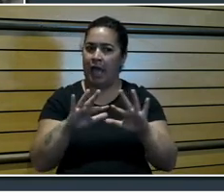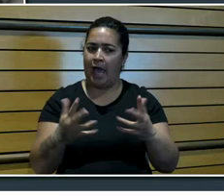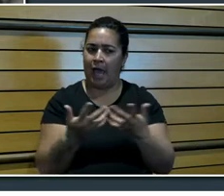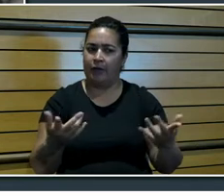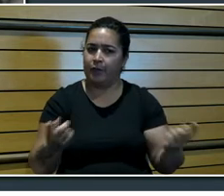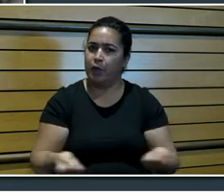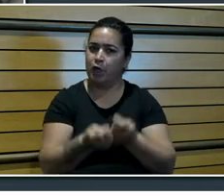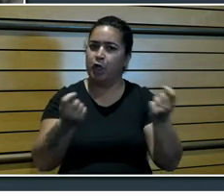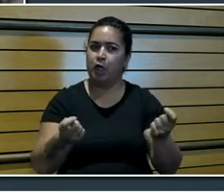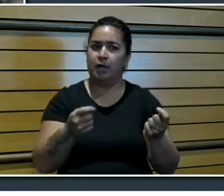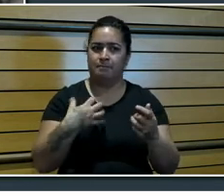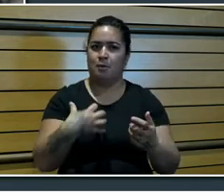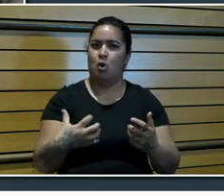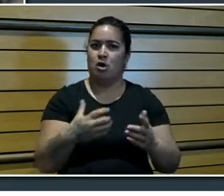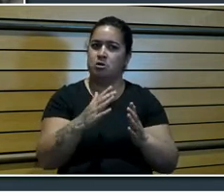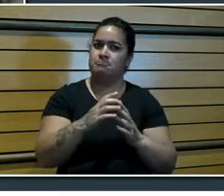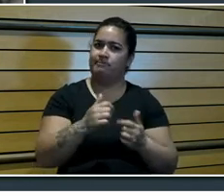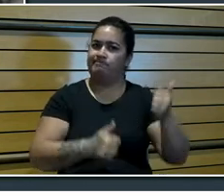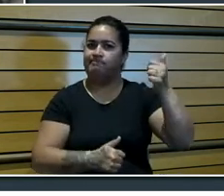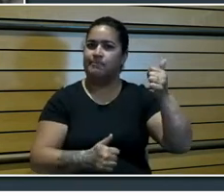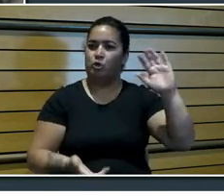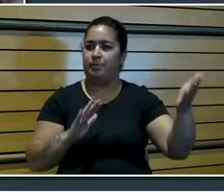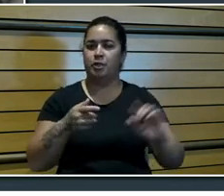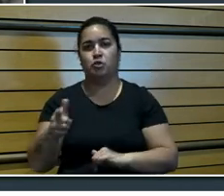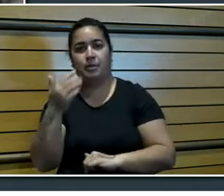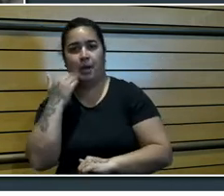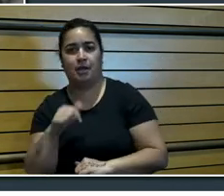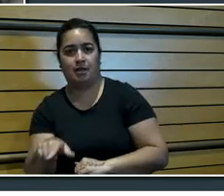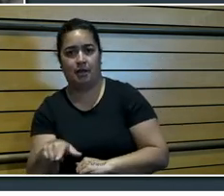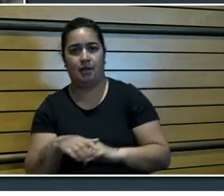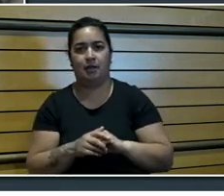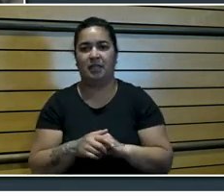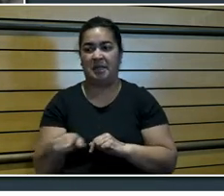competitive often than their Pākehā counterparts and aroused their envy and suspicion.